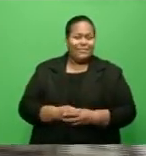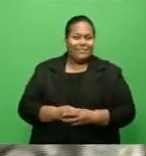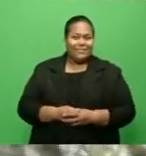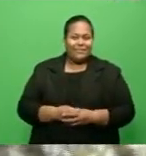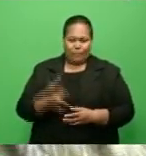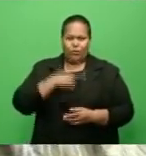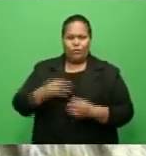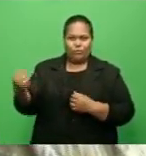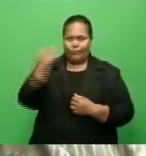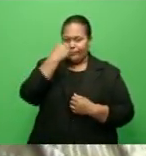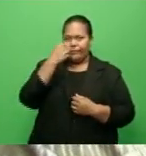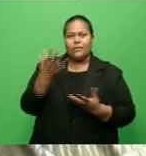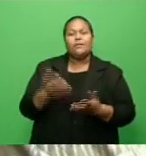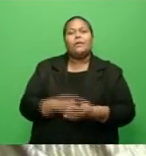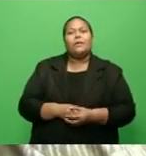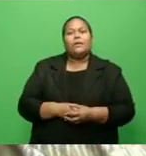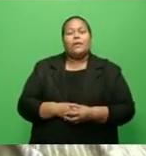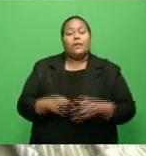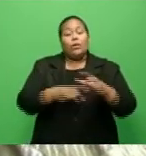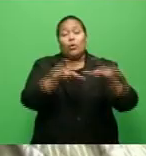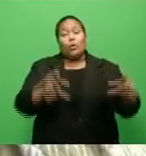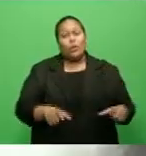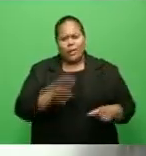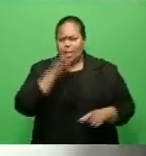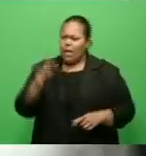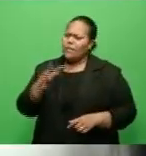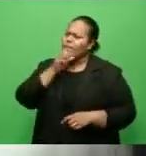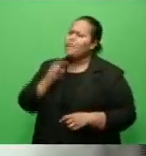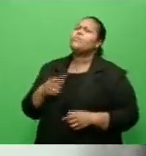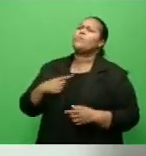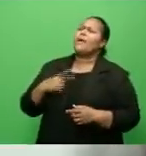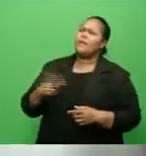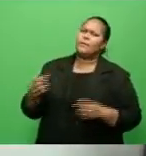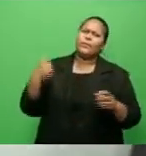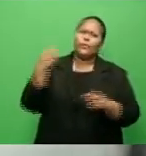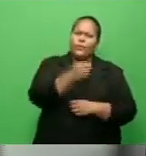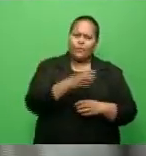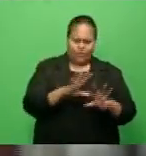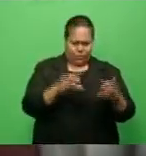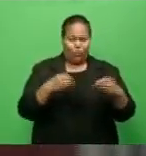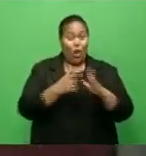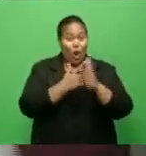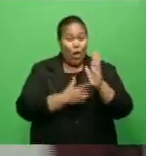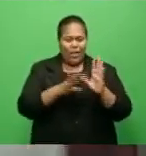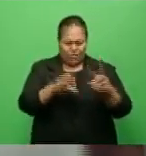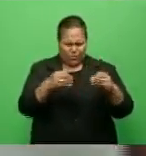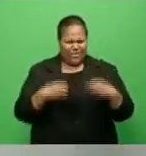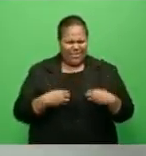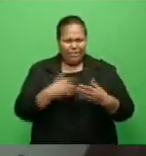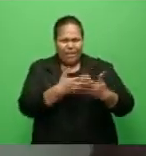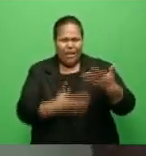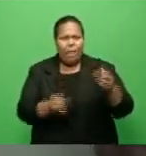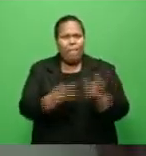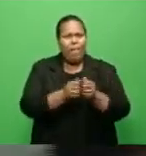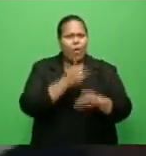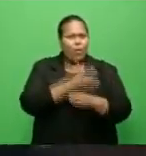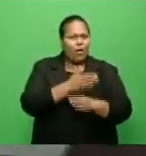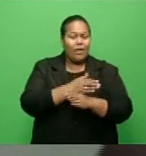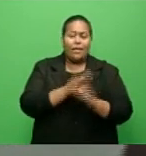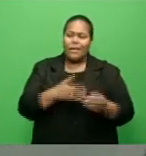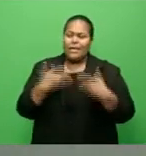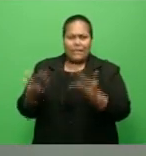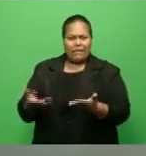camera, apparently throwing a cheap punch at the referee. The footage of the incident shows referee Penny Talemebabalangi falling to the ground due to